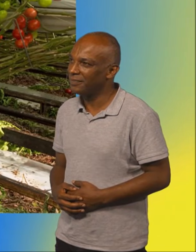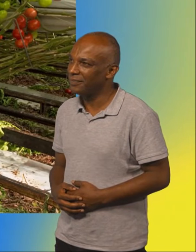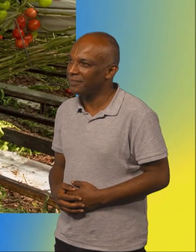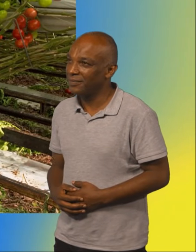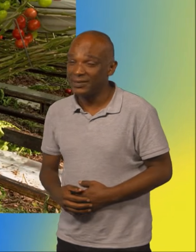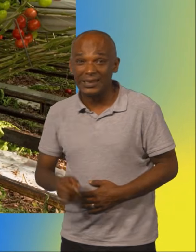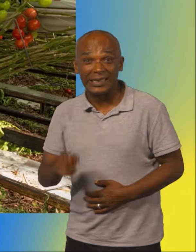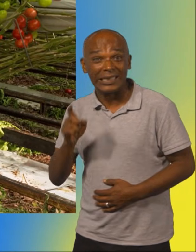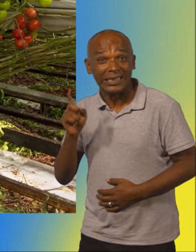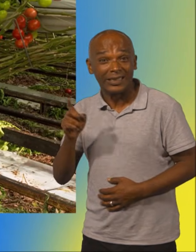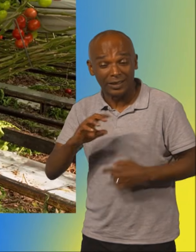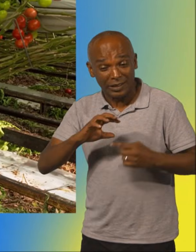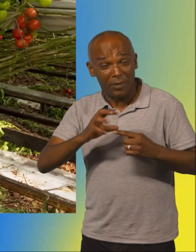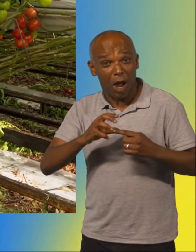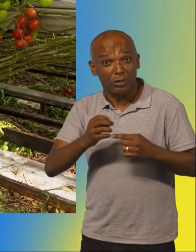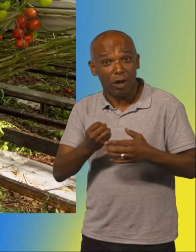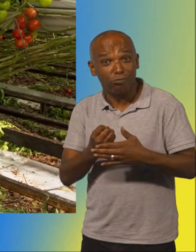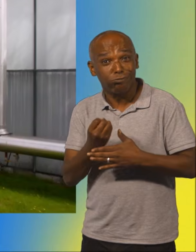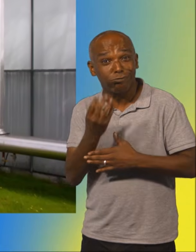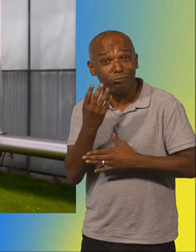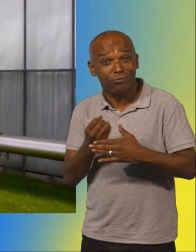This is where tomatoes grow.